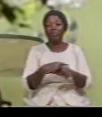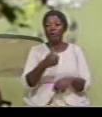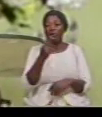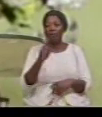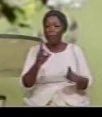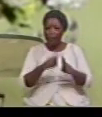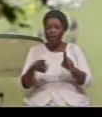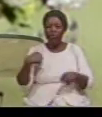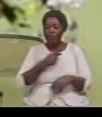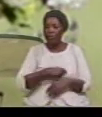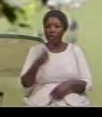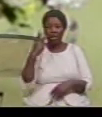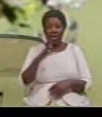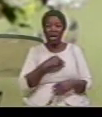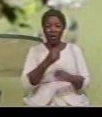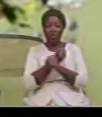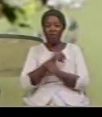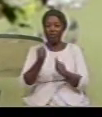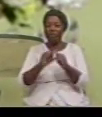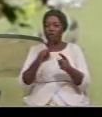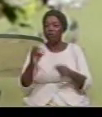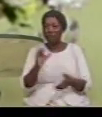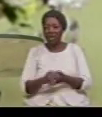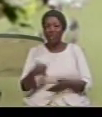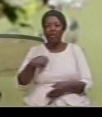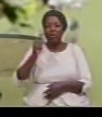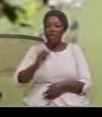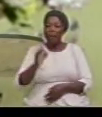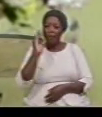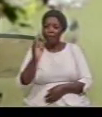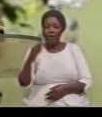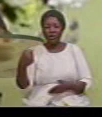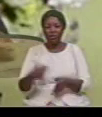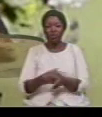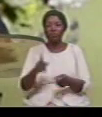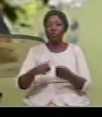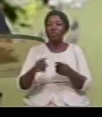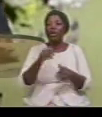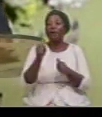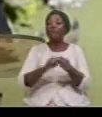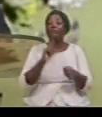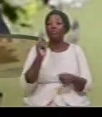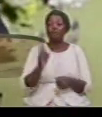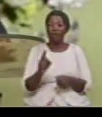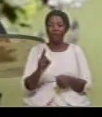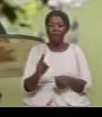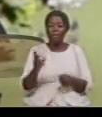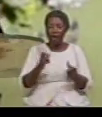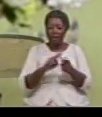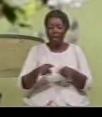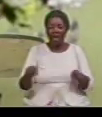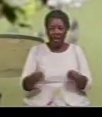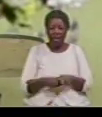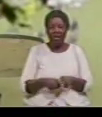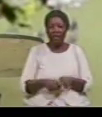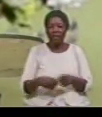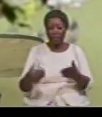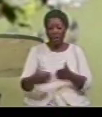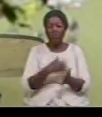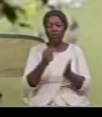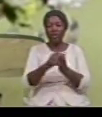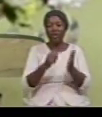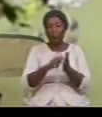All believers are priests today. That is, New Testament believers, we are priests today. That's what